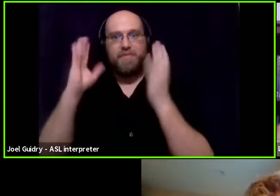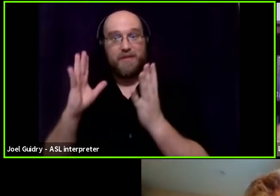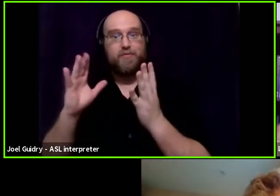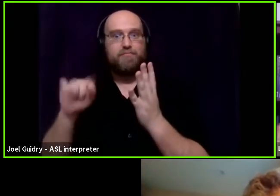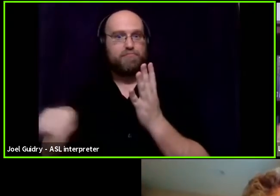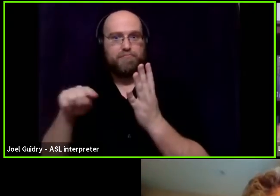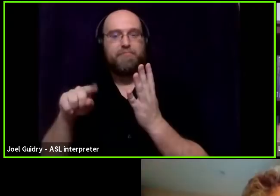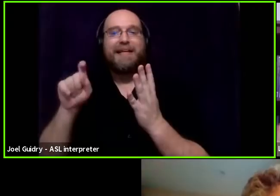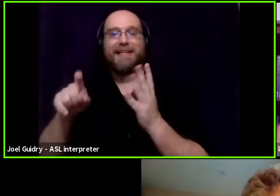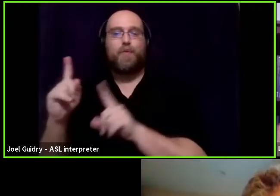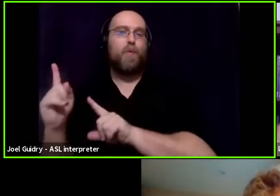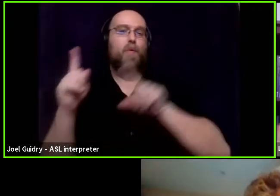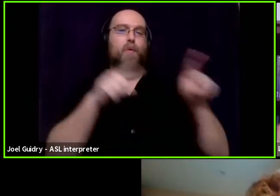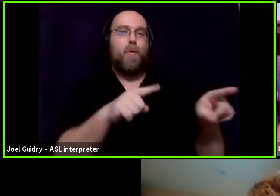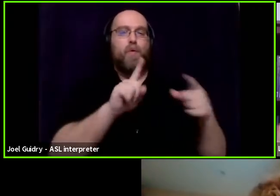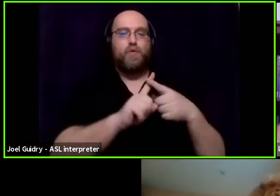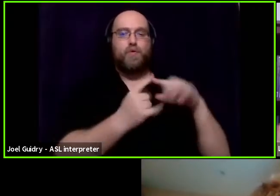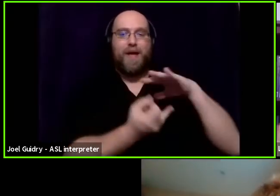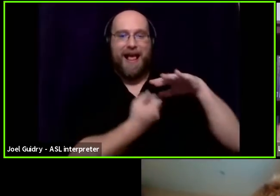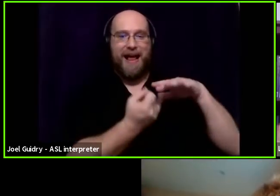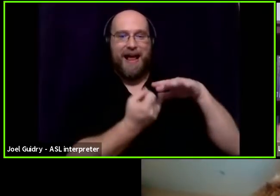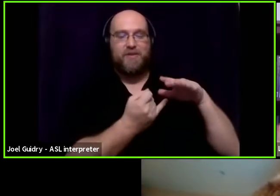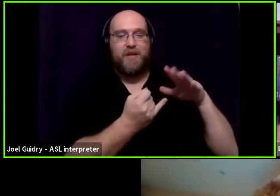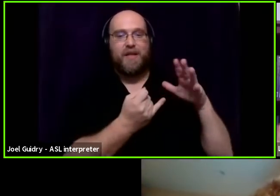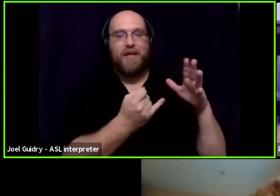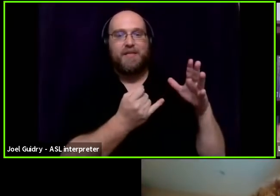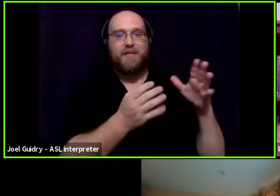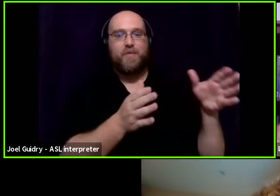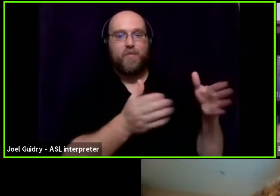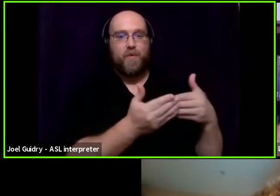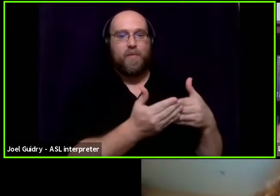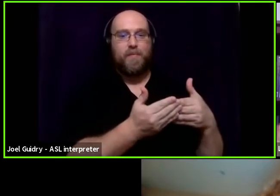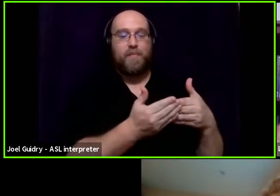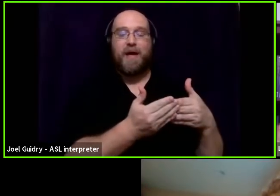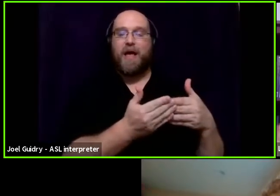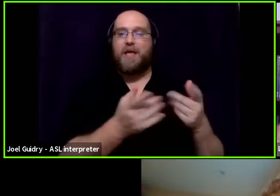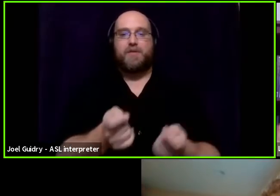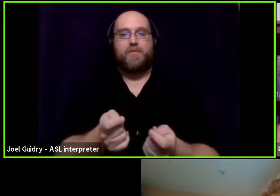isolation room as simply as possible.